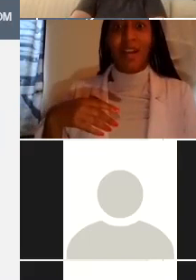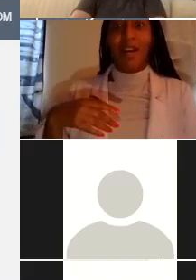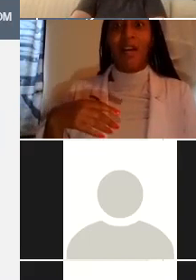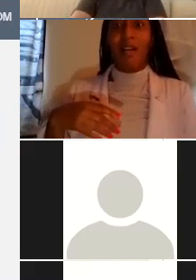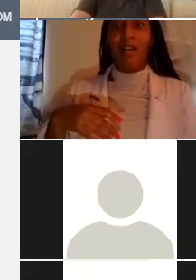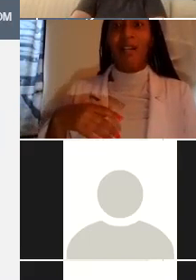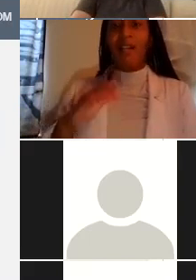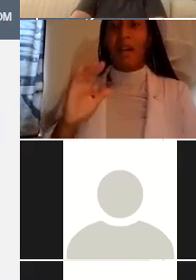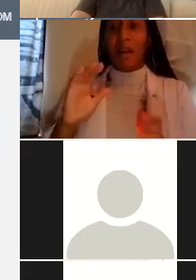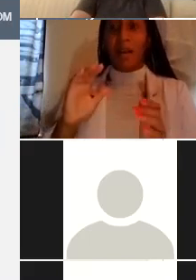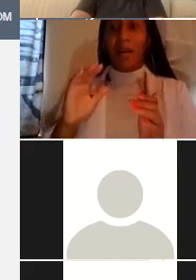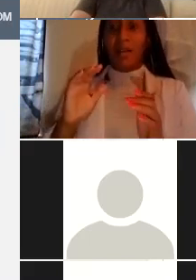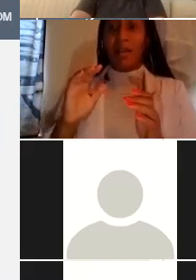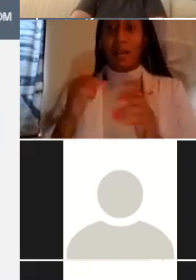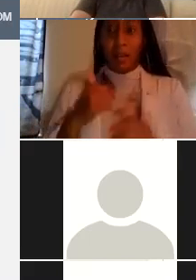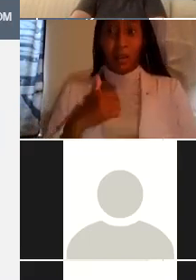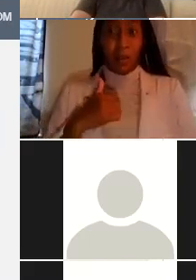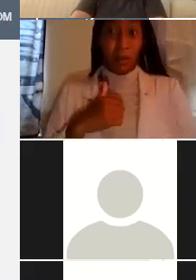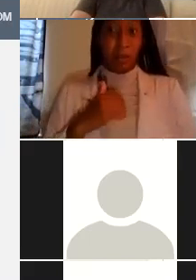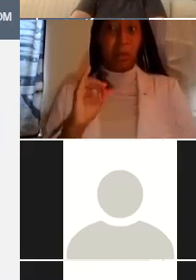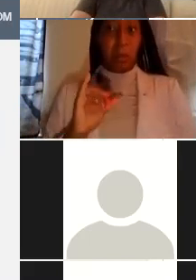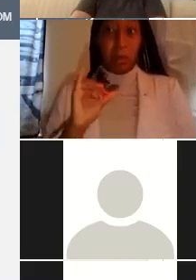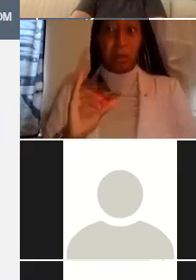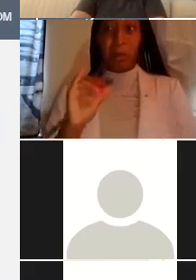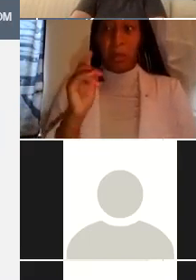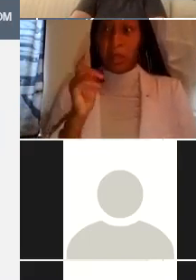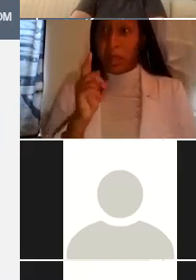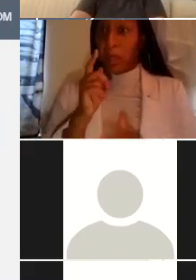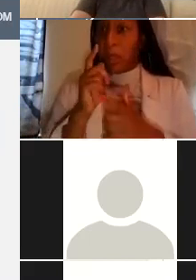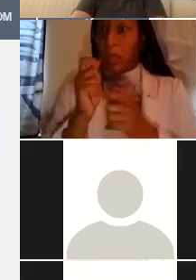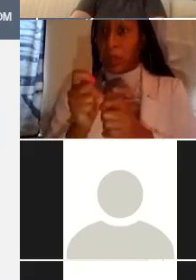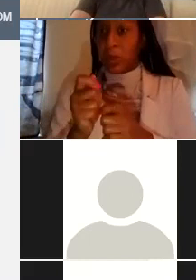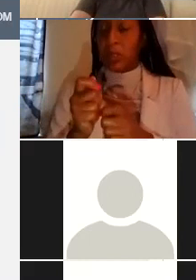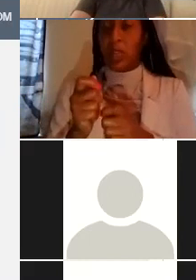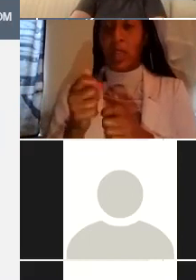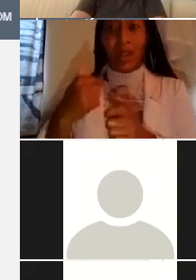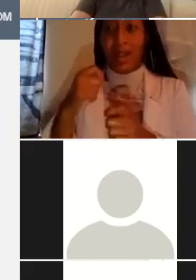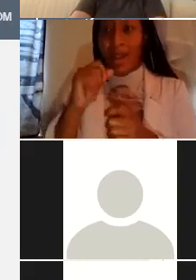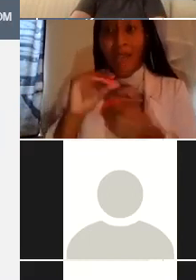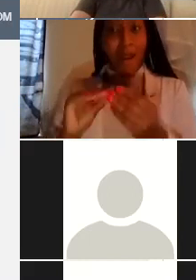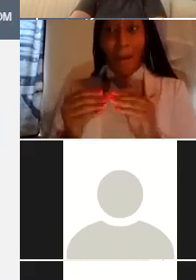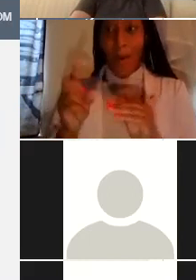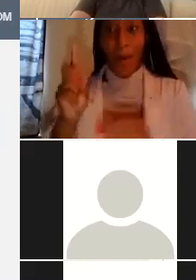still, that was eye opener for me that we aren't number one per capita.